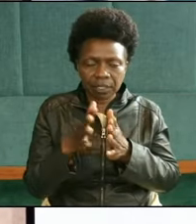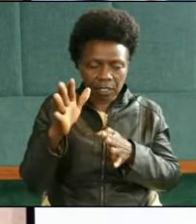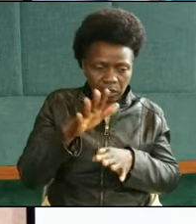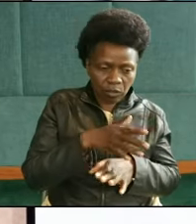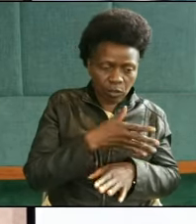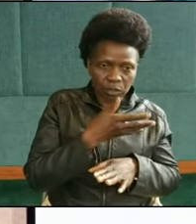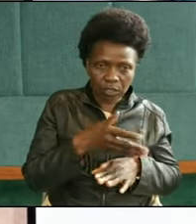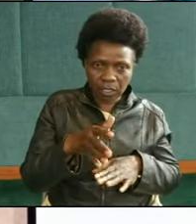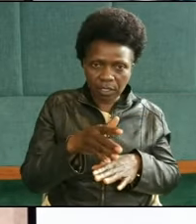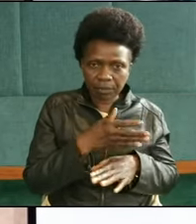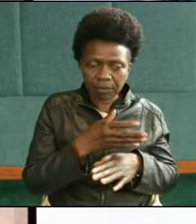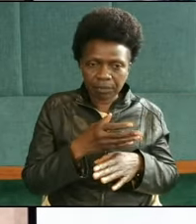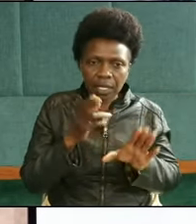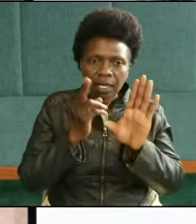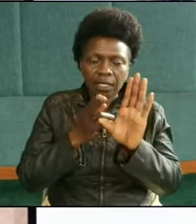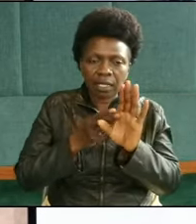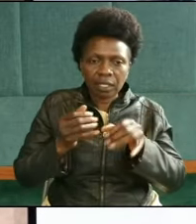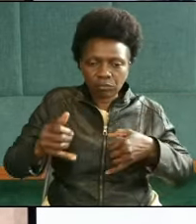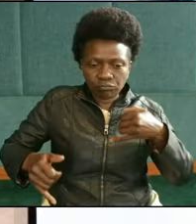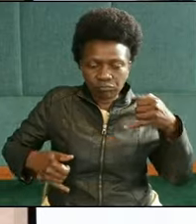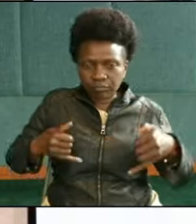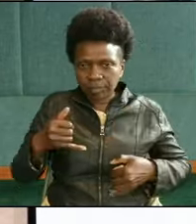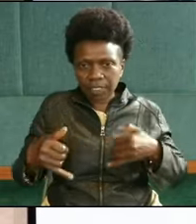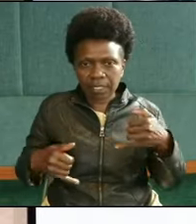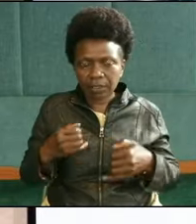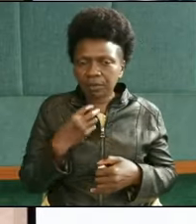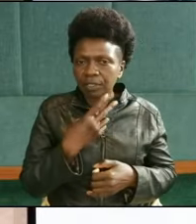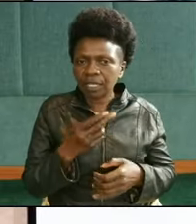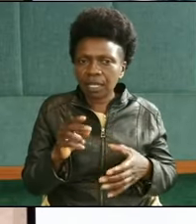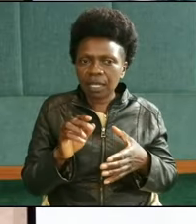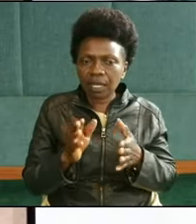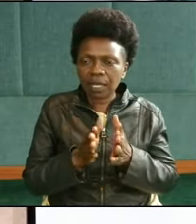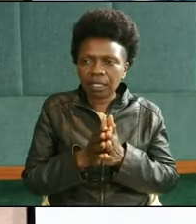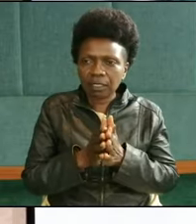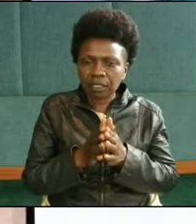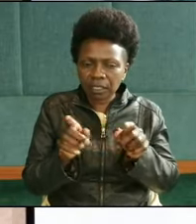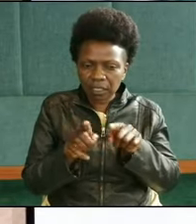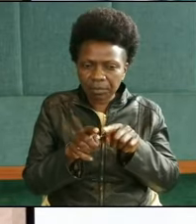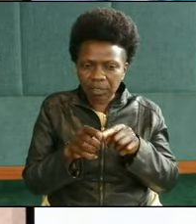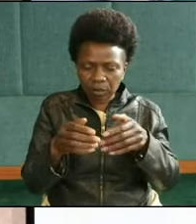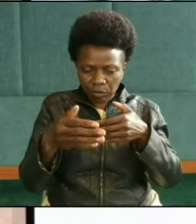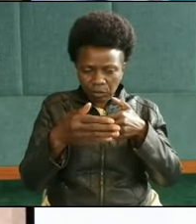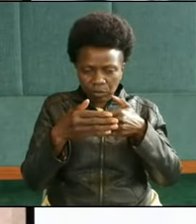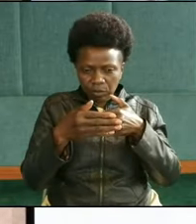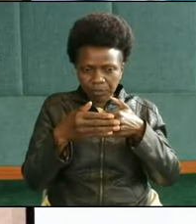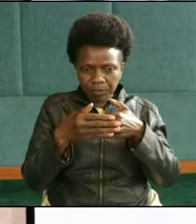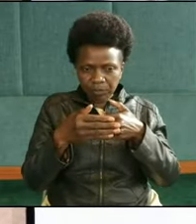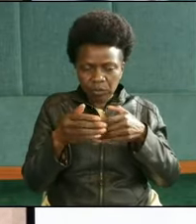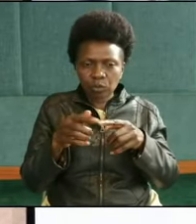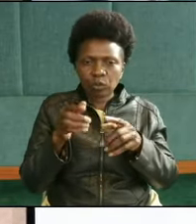song, attended the joyous train. And they, as they drew near to the city of